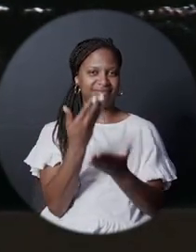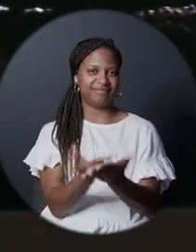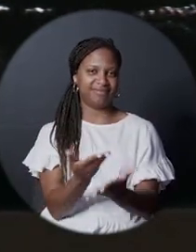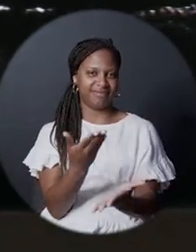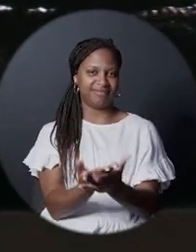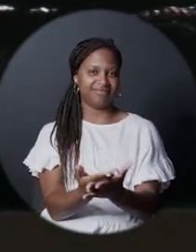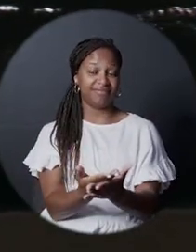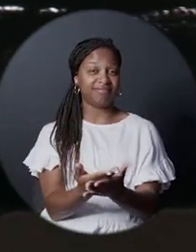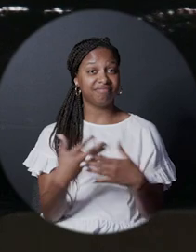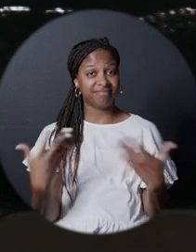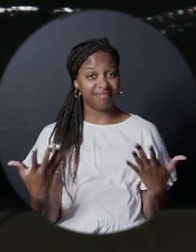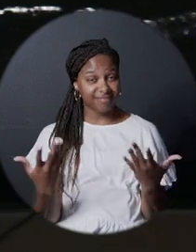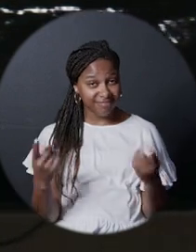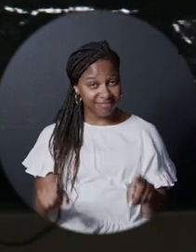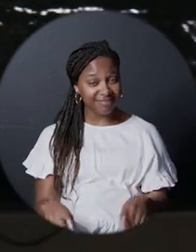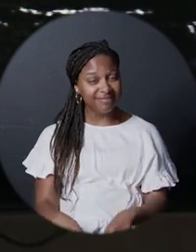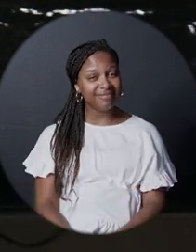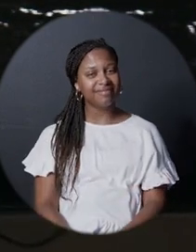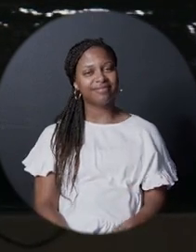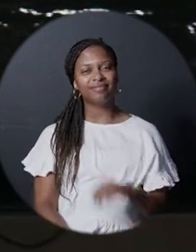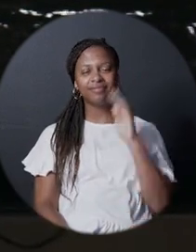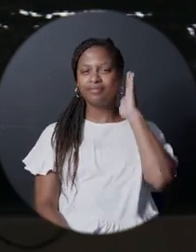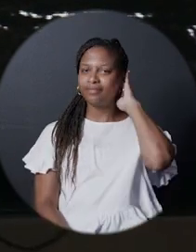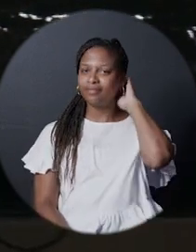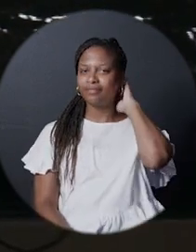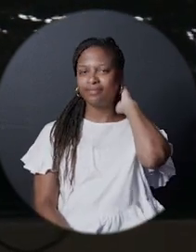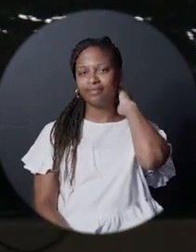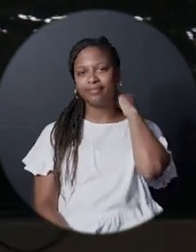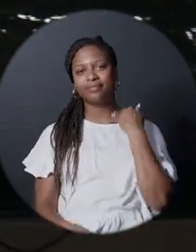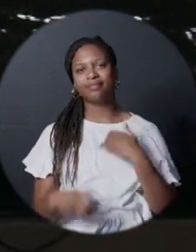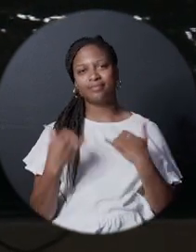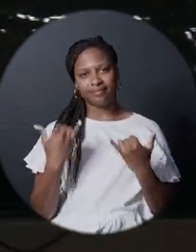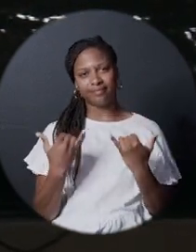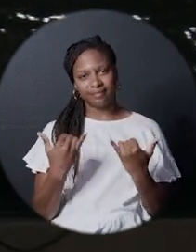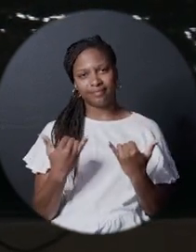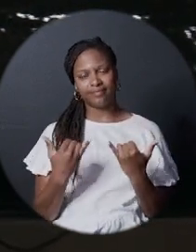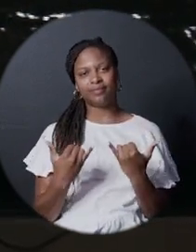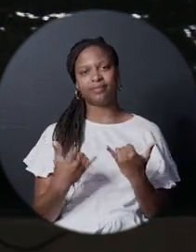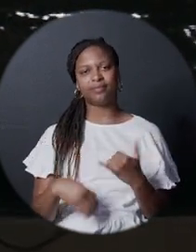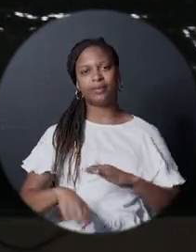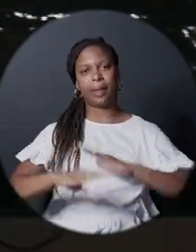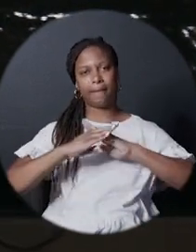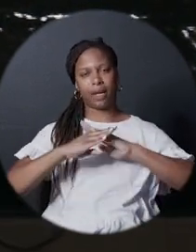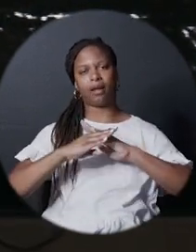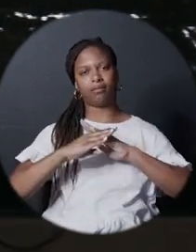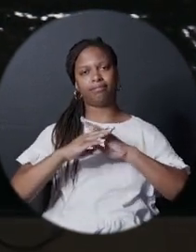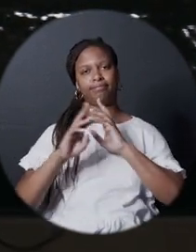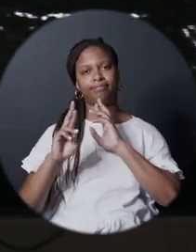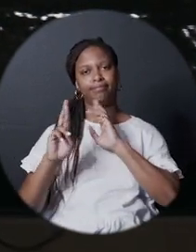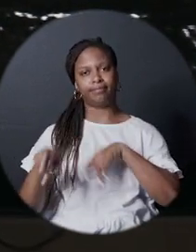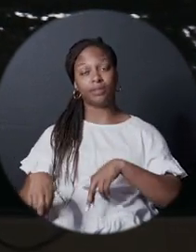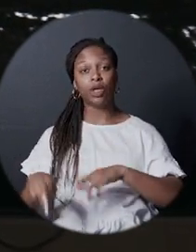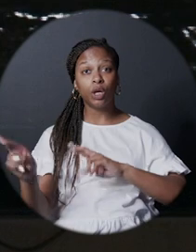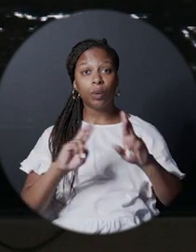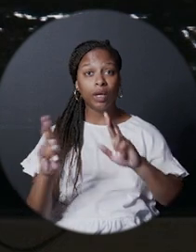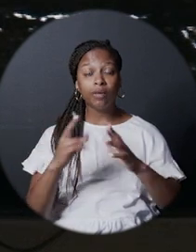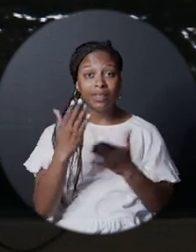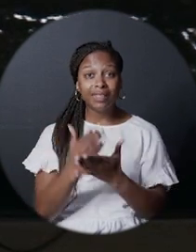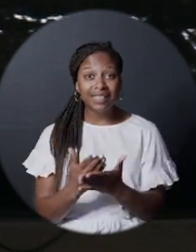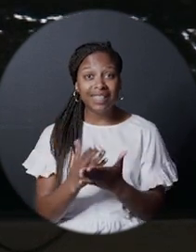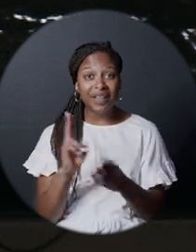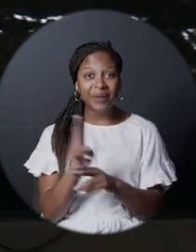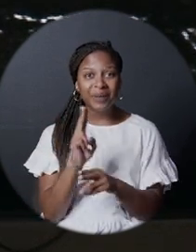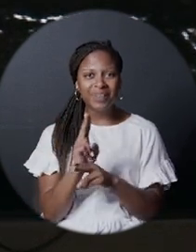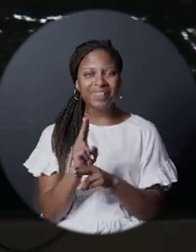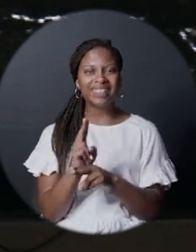within themselves to prove the accusation. All right? Now, here are blocking phrases.